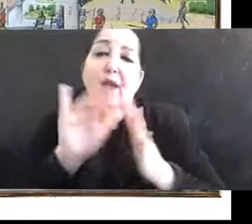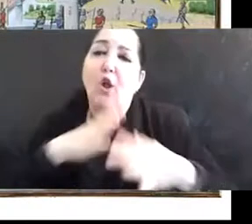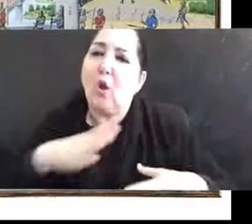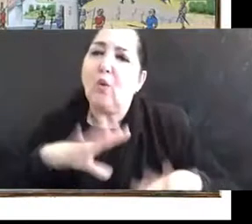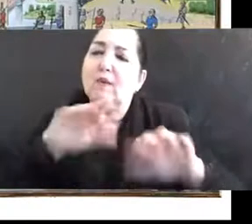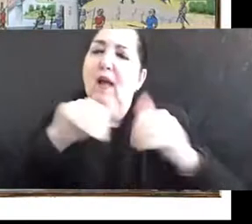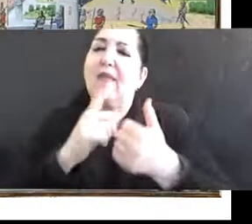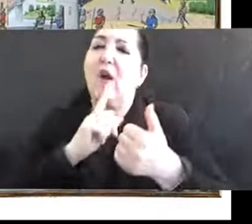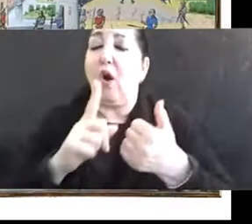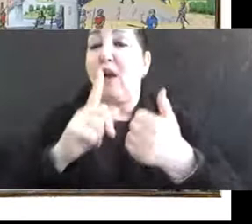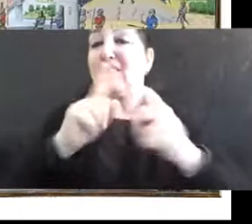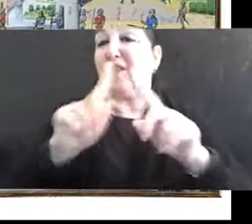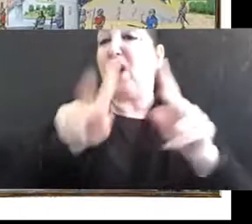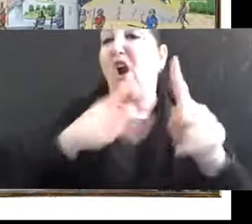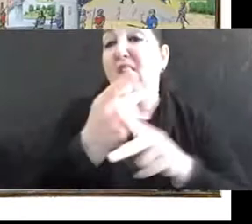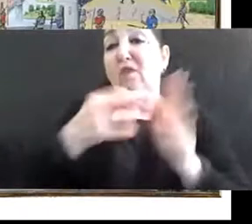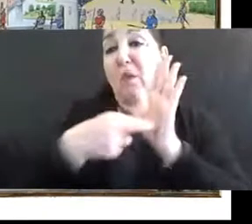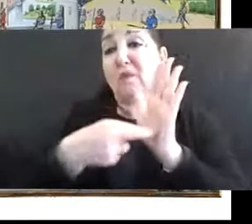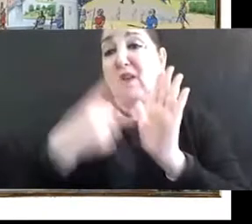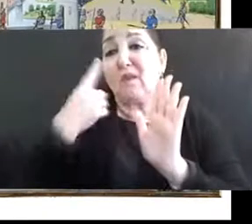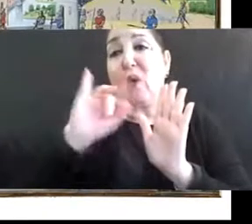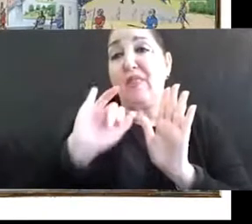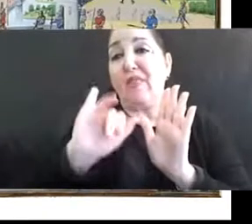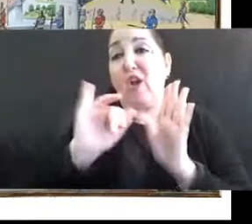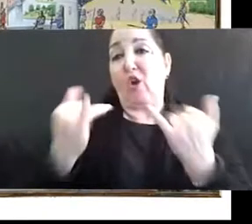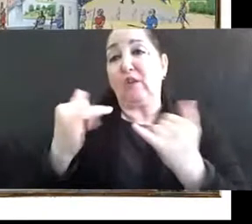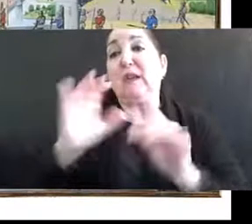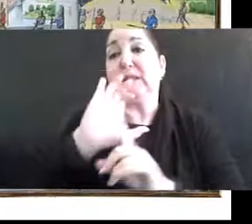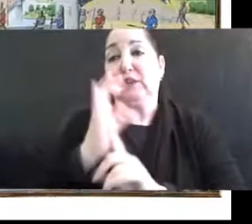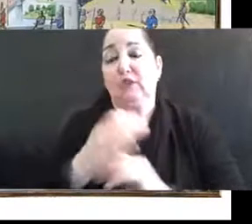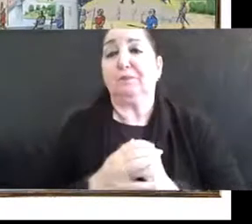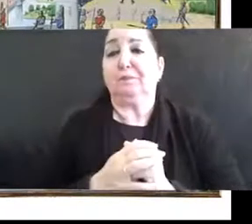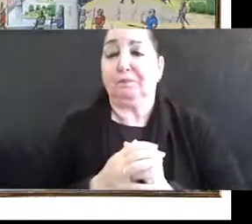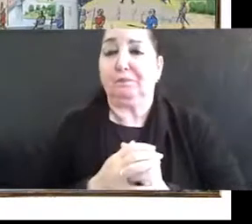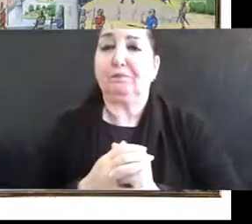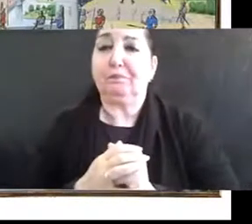clothes essentially are forms of representation of their current kind of condition.